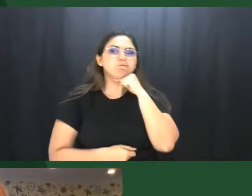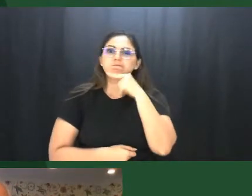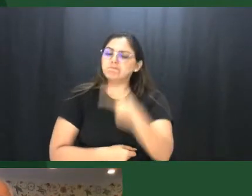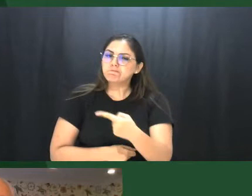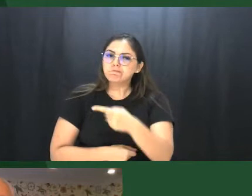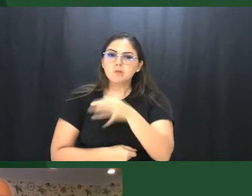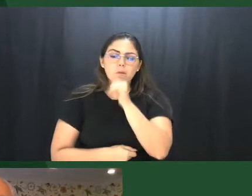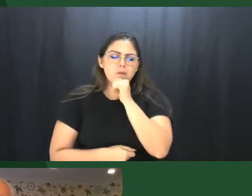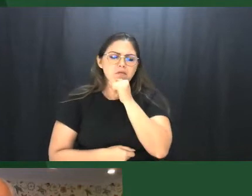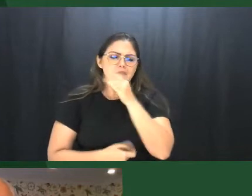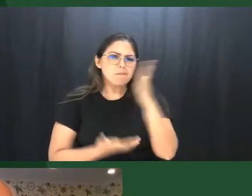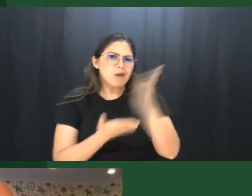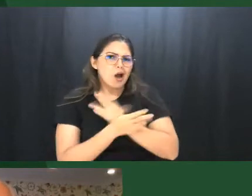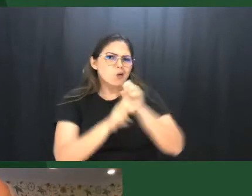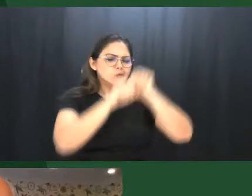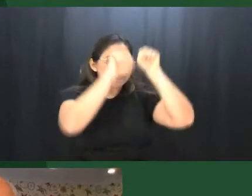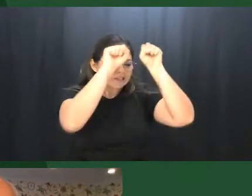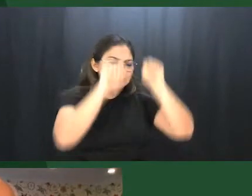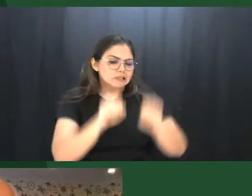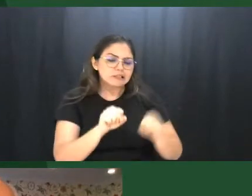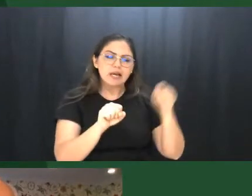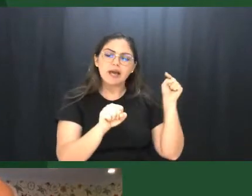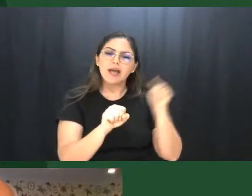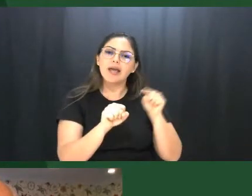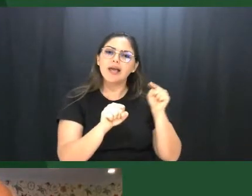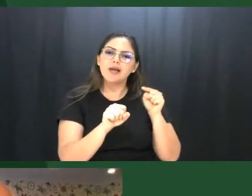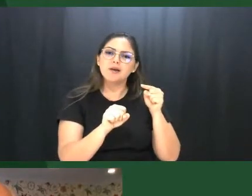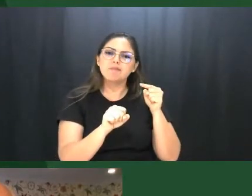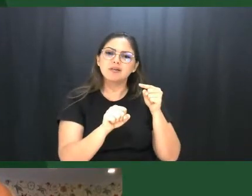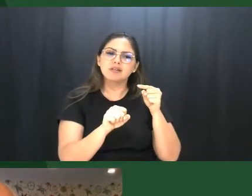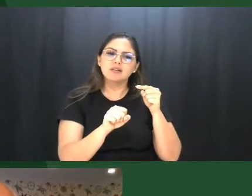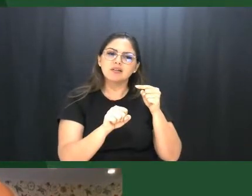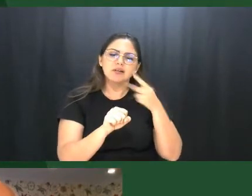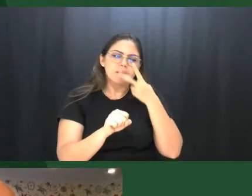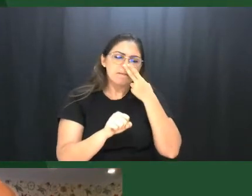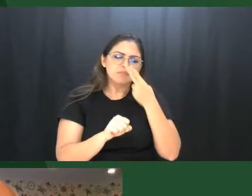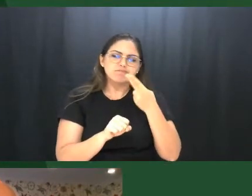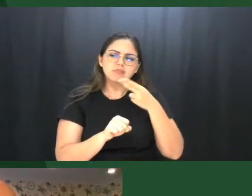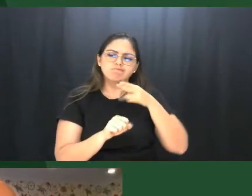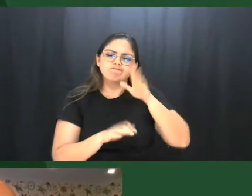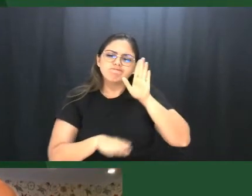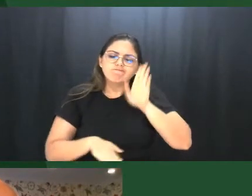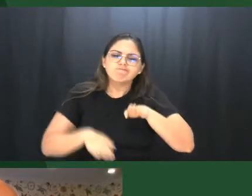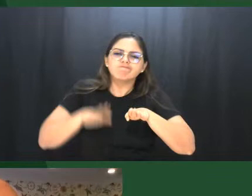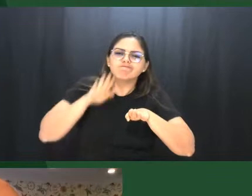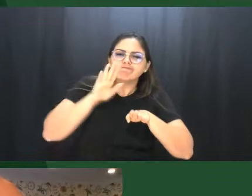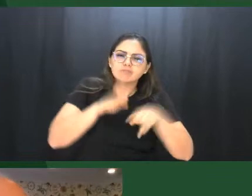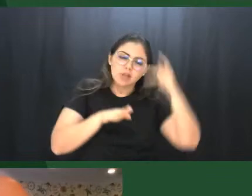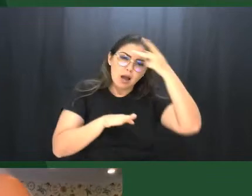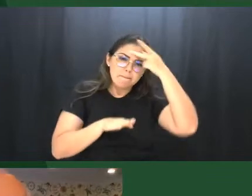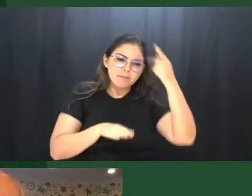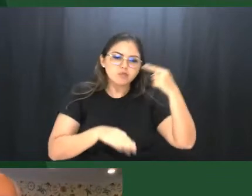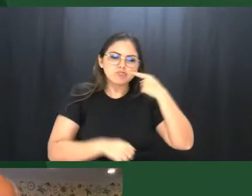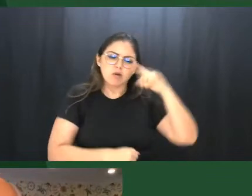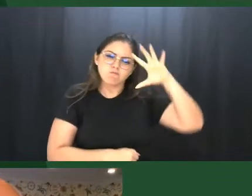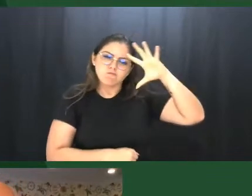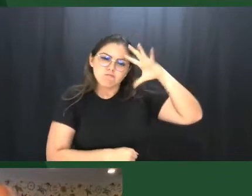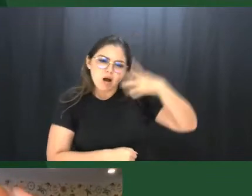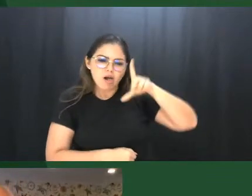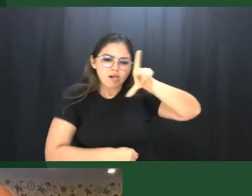step by step in how a decision was made. So they understood the process at every point. And that's